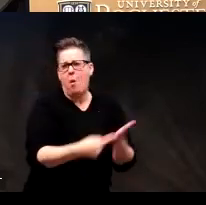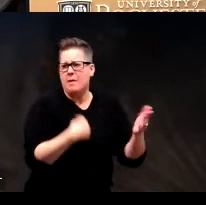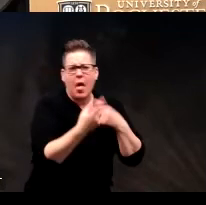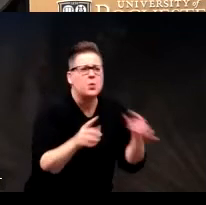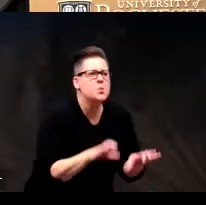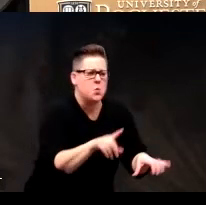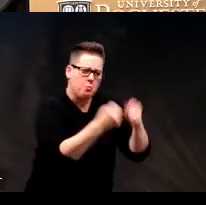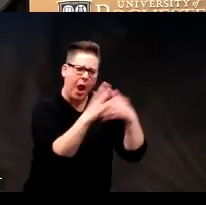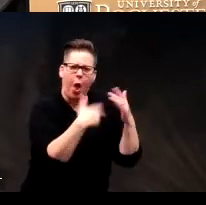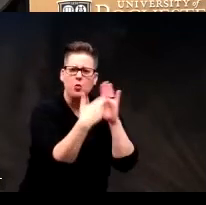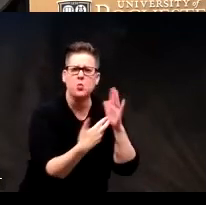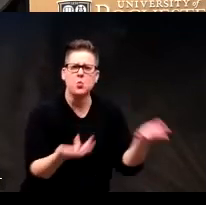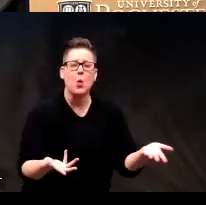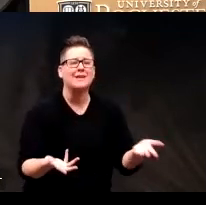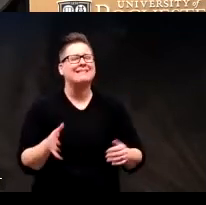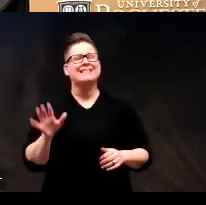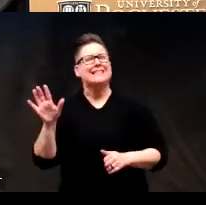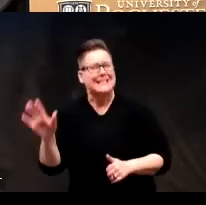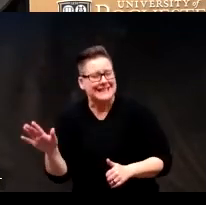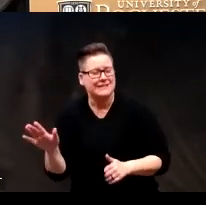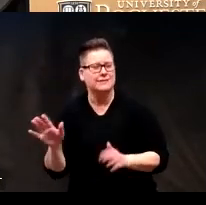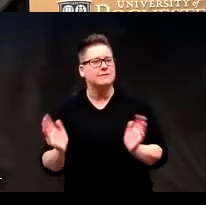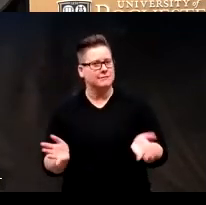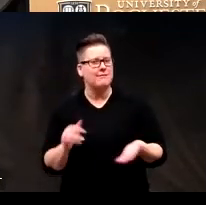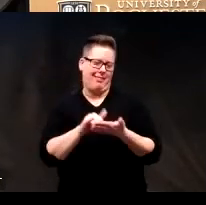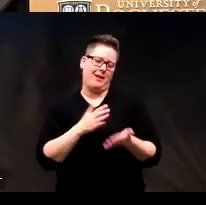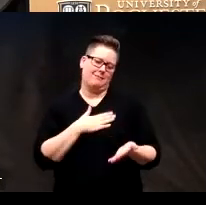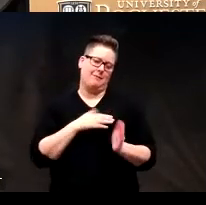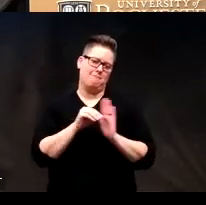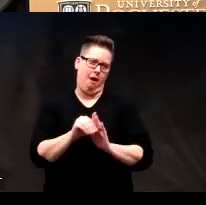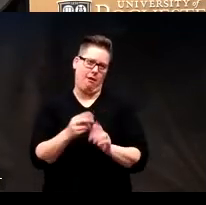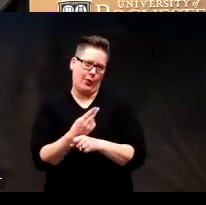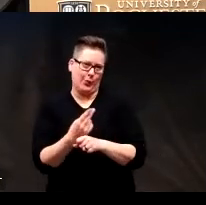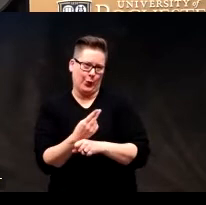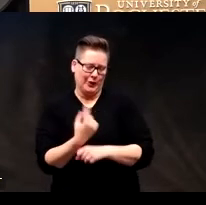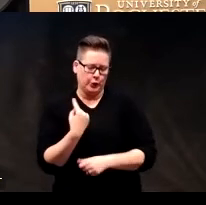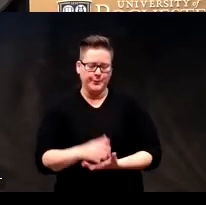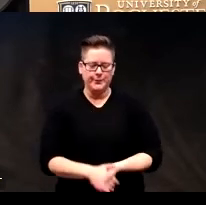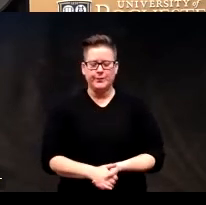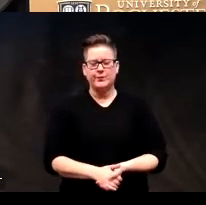breaking the rules and all this kind of stuff. So that's the model that we use. And